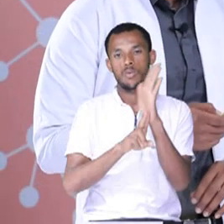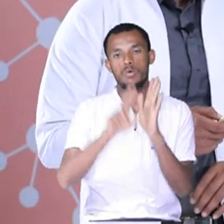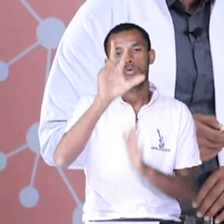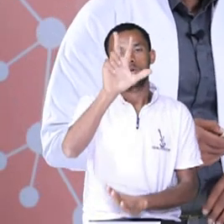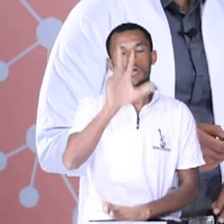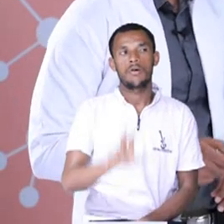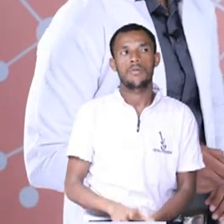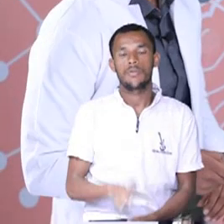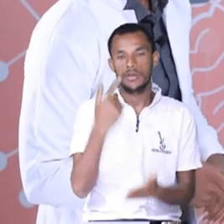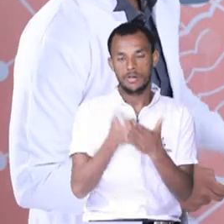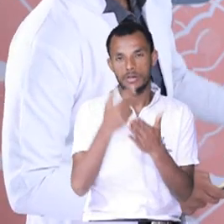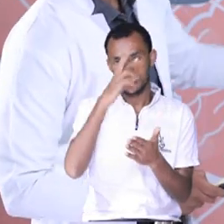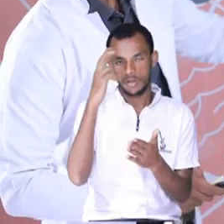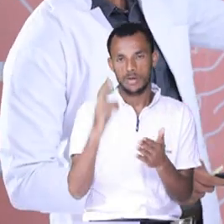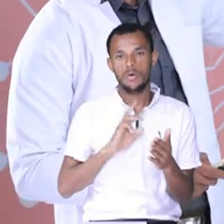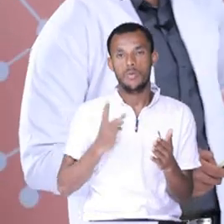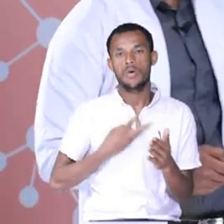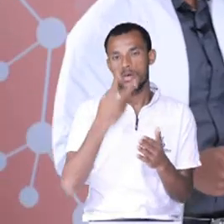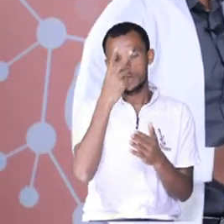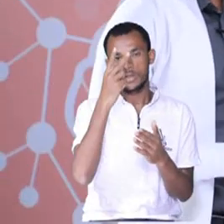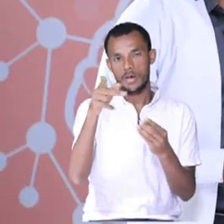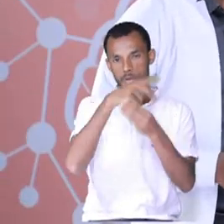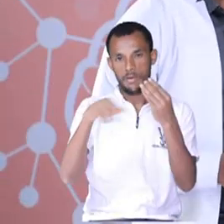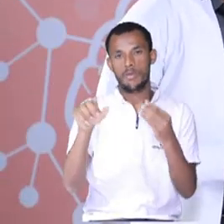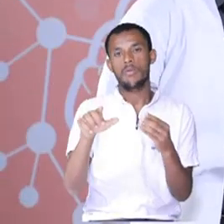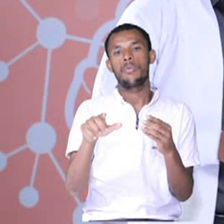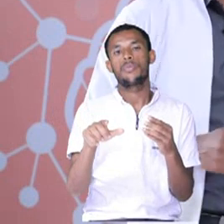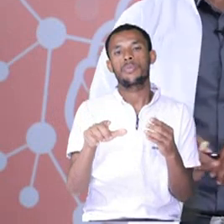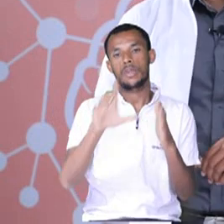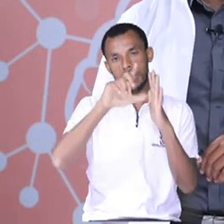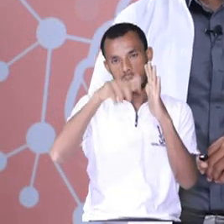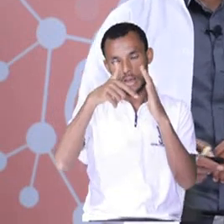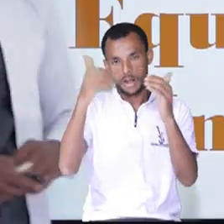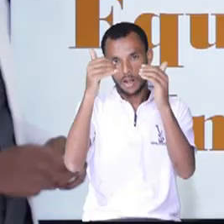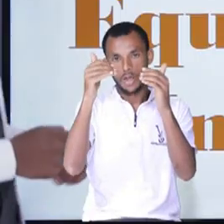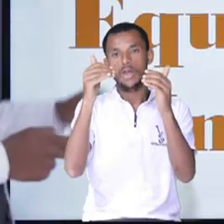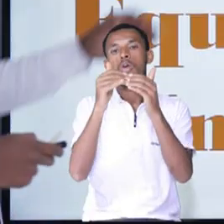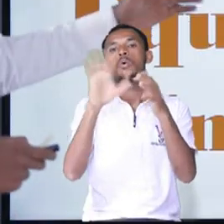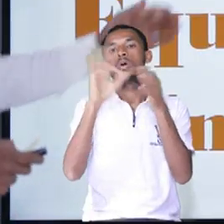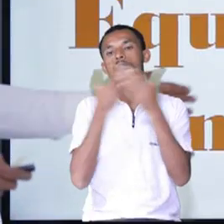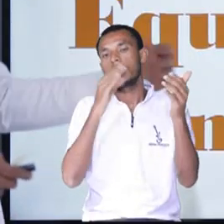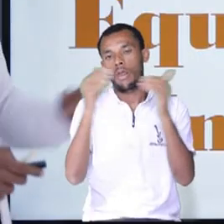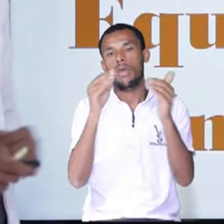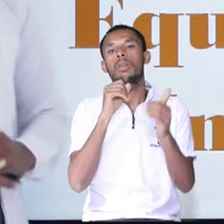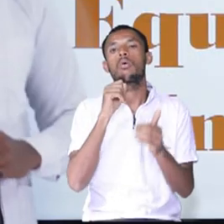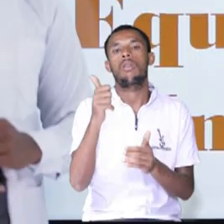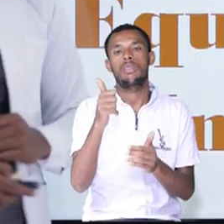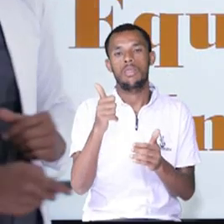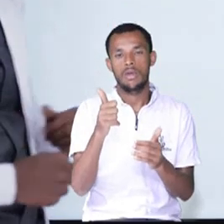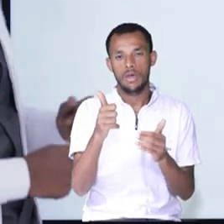3. So in this case, we saw about linear equation and inequality. In the case of linear equation